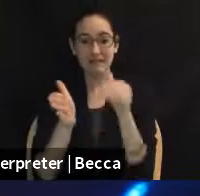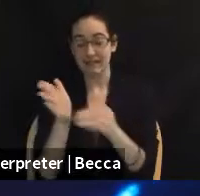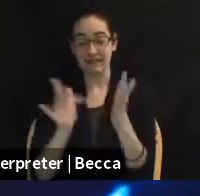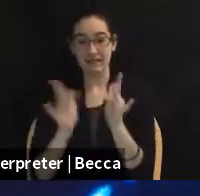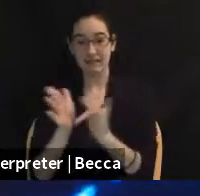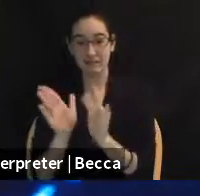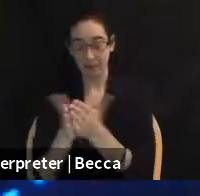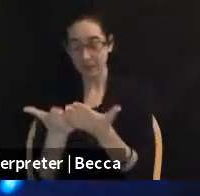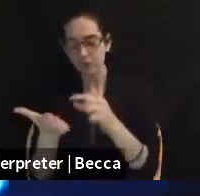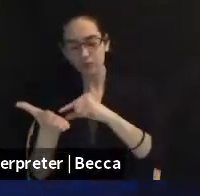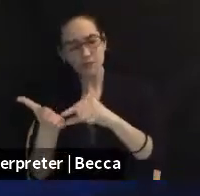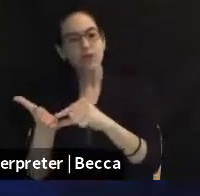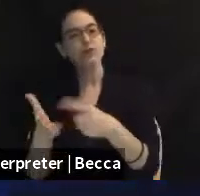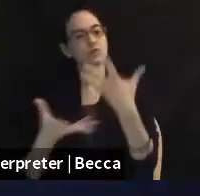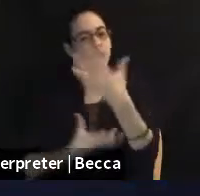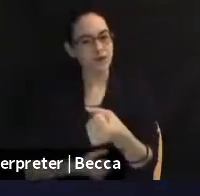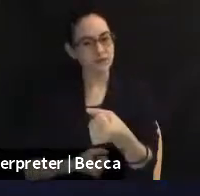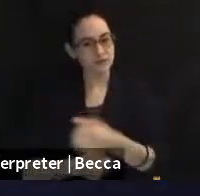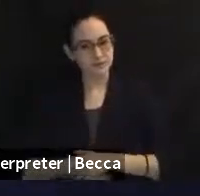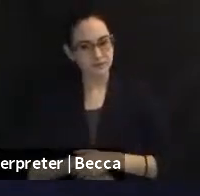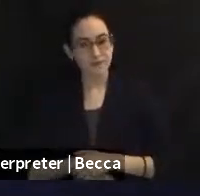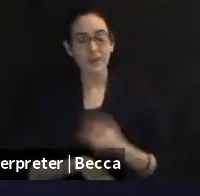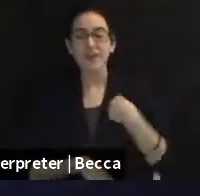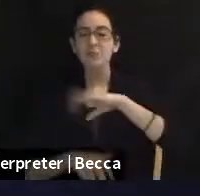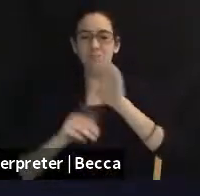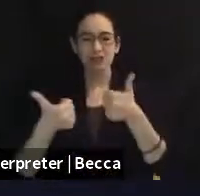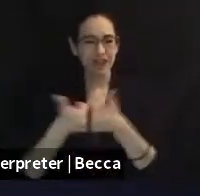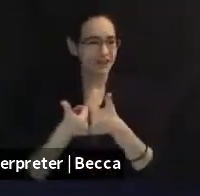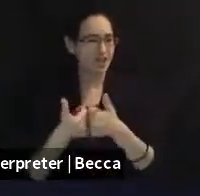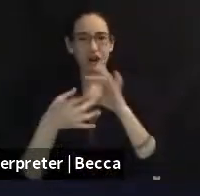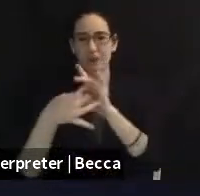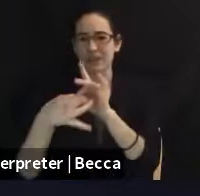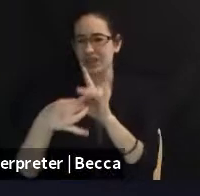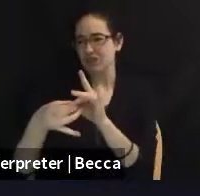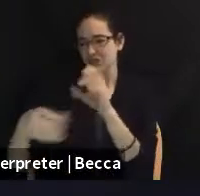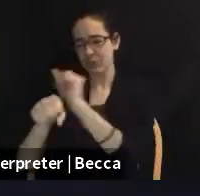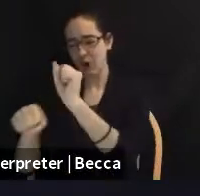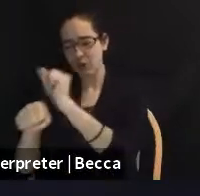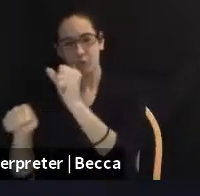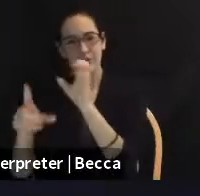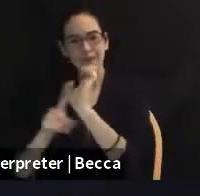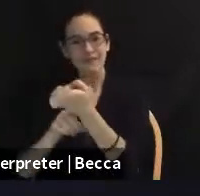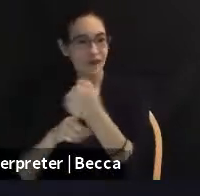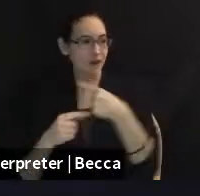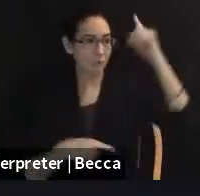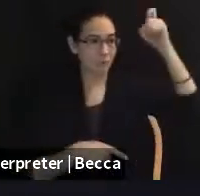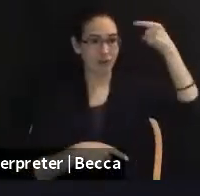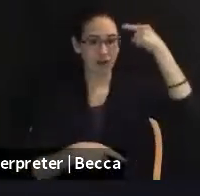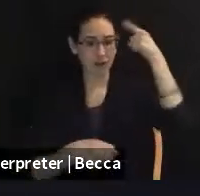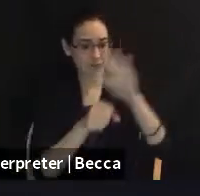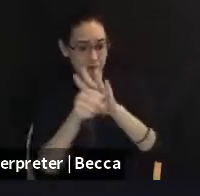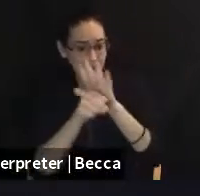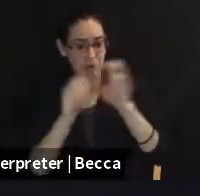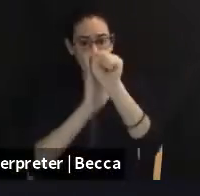trust. We're challenged in our relationships, in our work environment, and with our government, local,